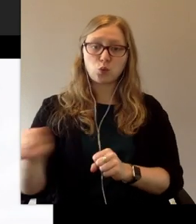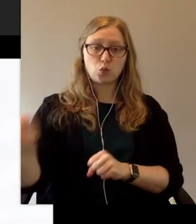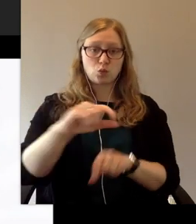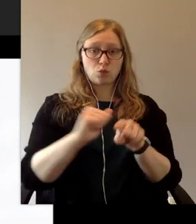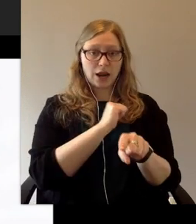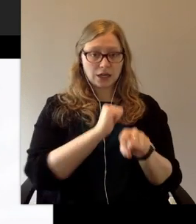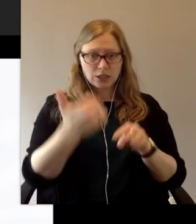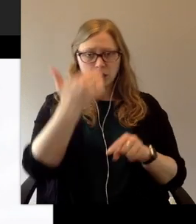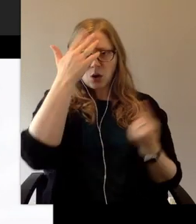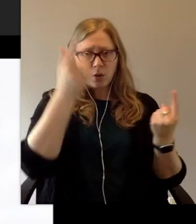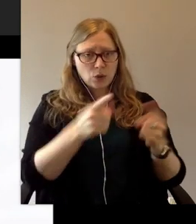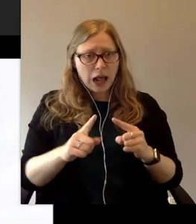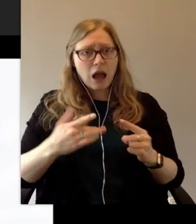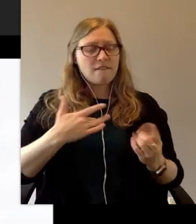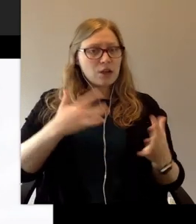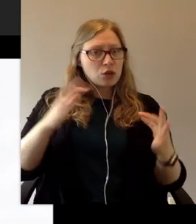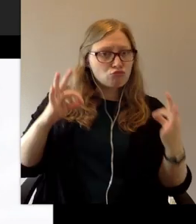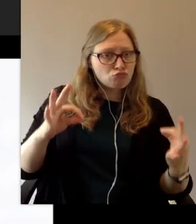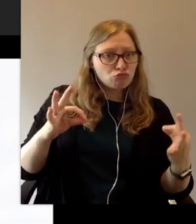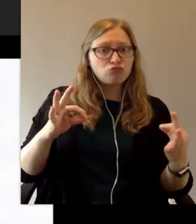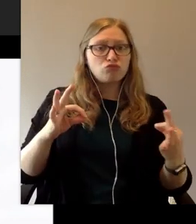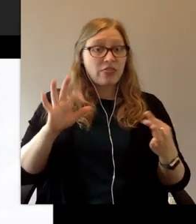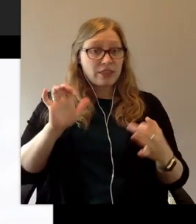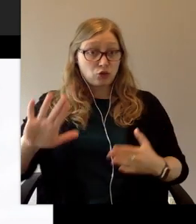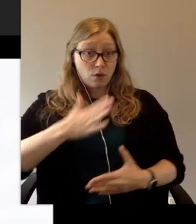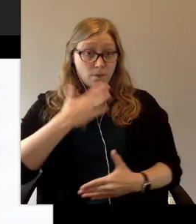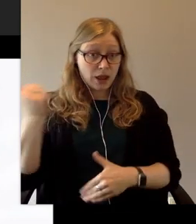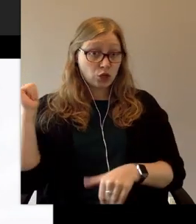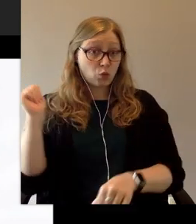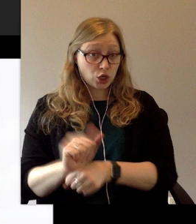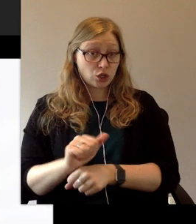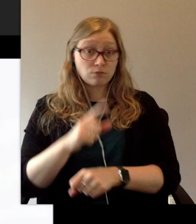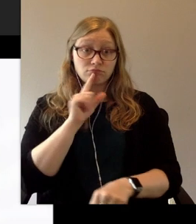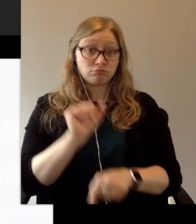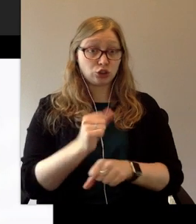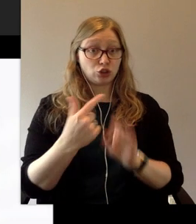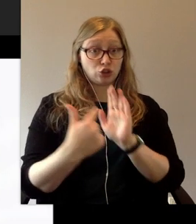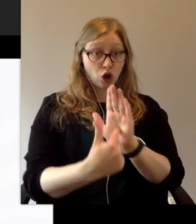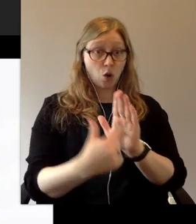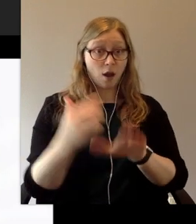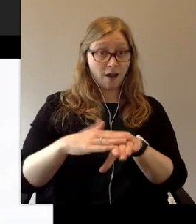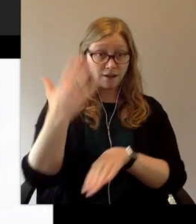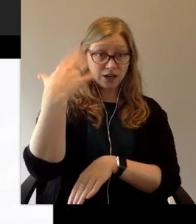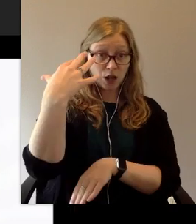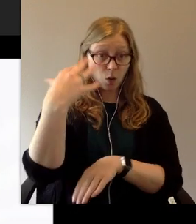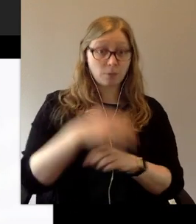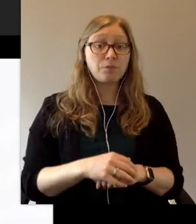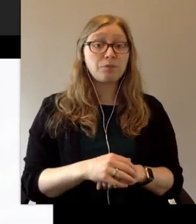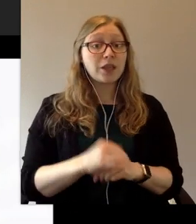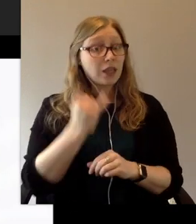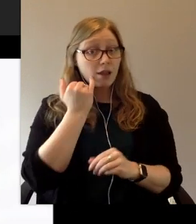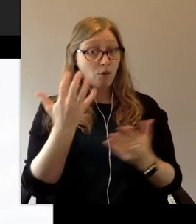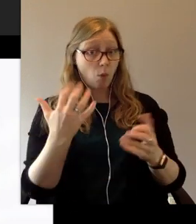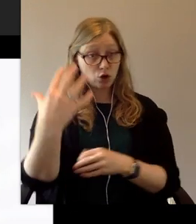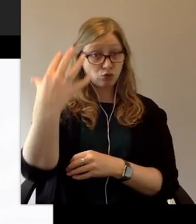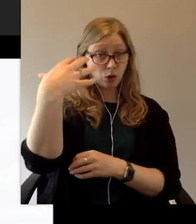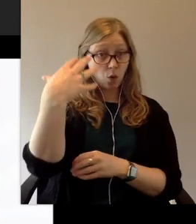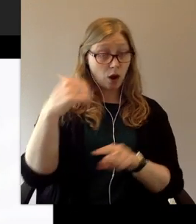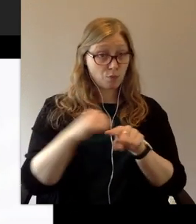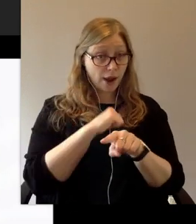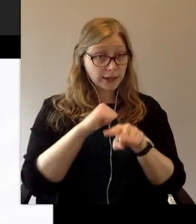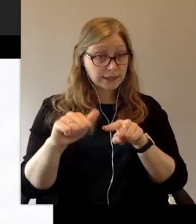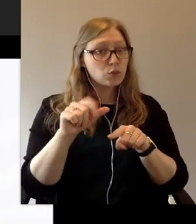going on and you feel good about it and it's your best work. Okay? If you would like to record your practices, you